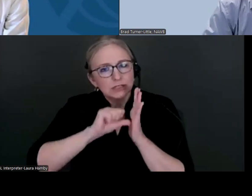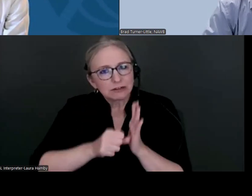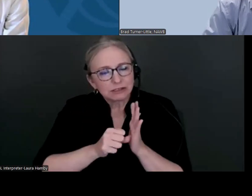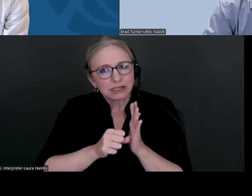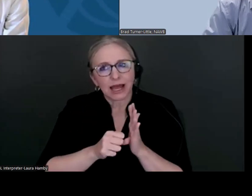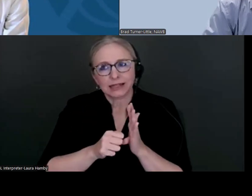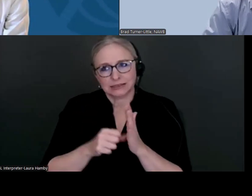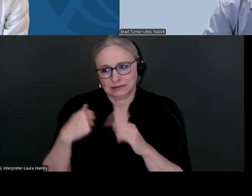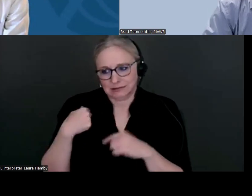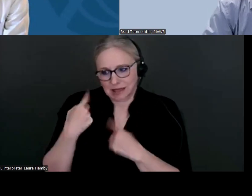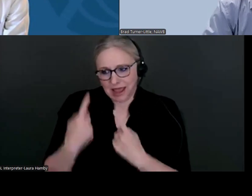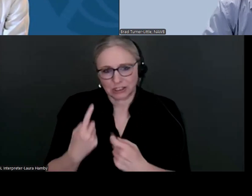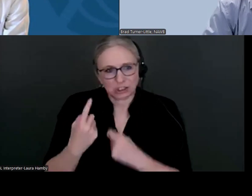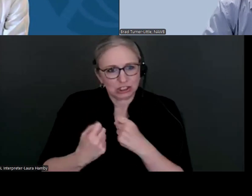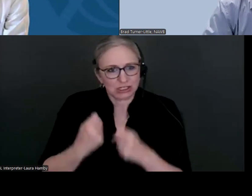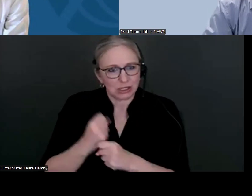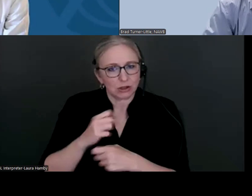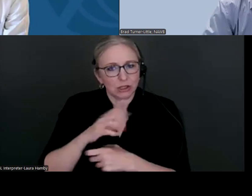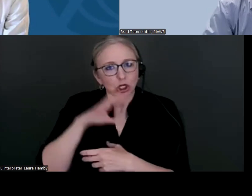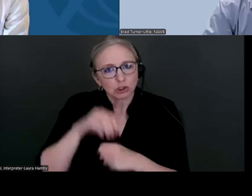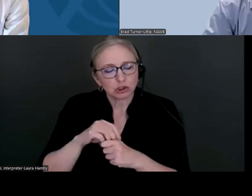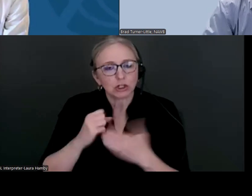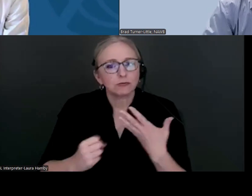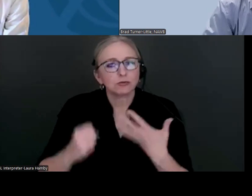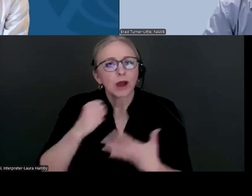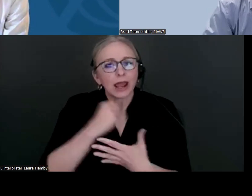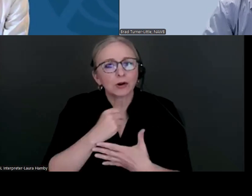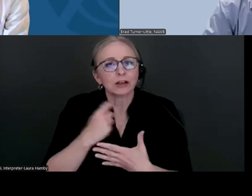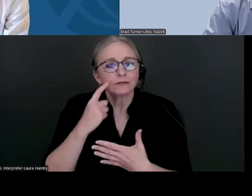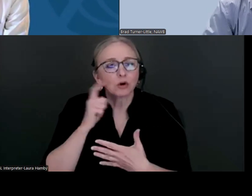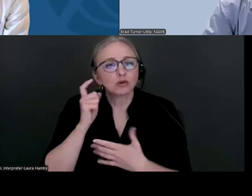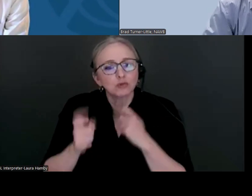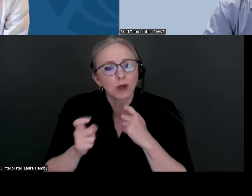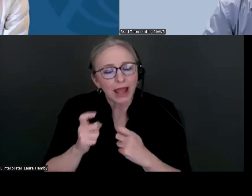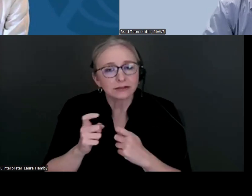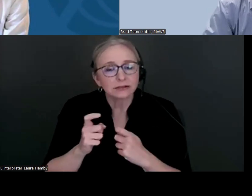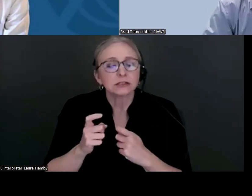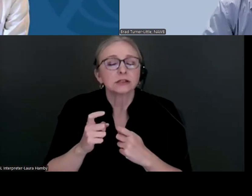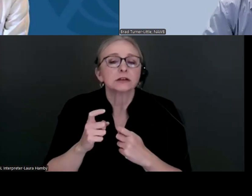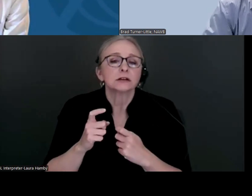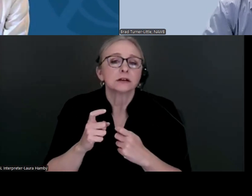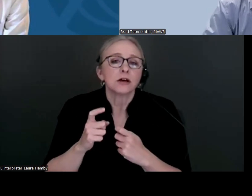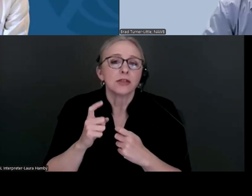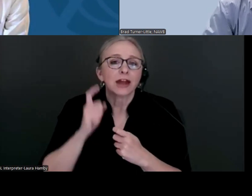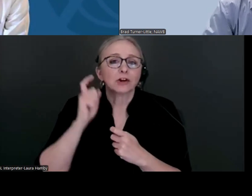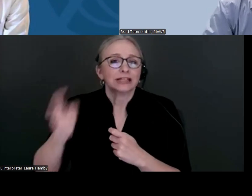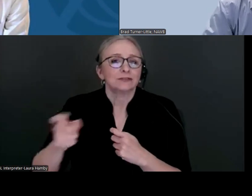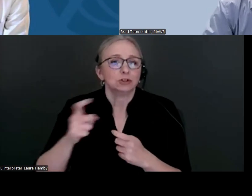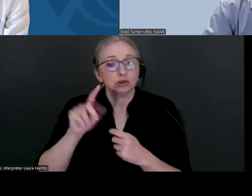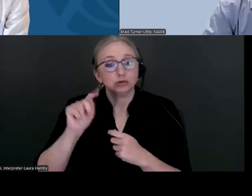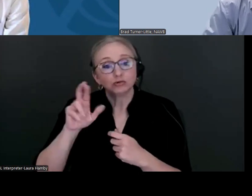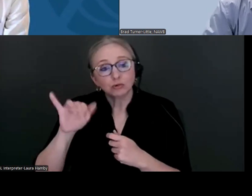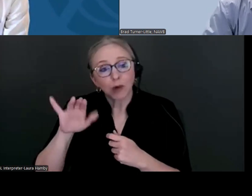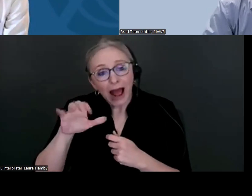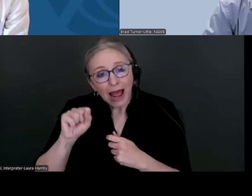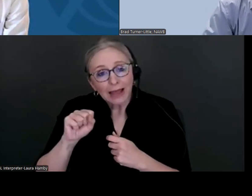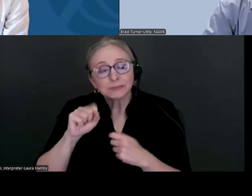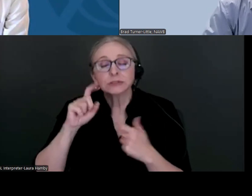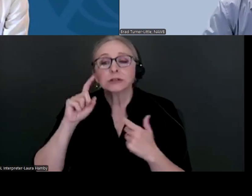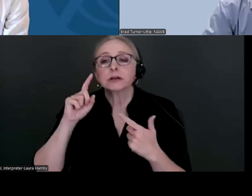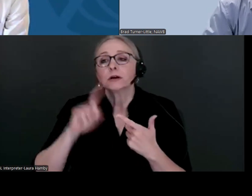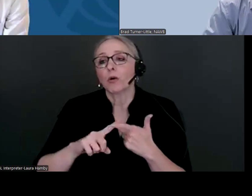last year the inclusion or priority for grant awards that go to tribal organizations